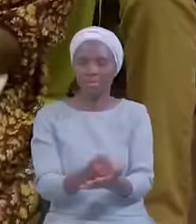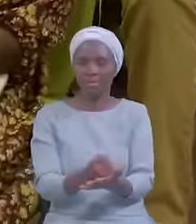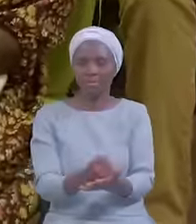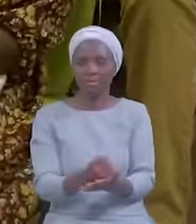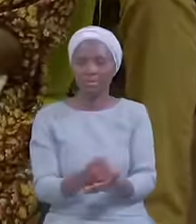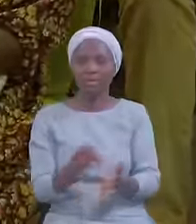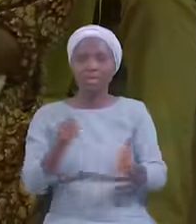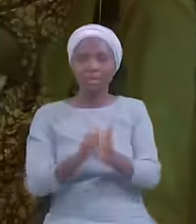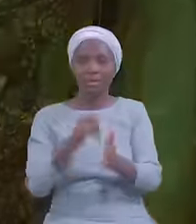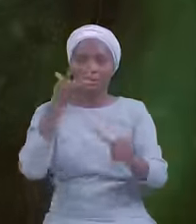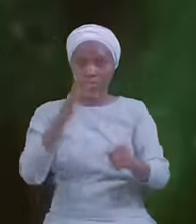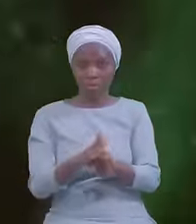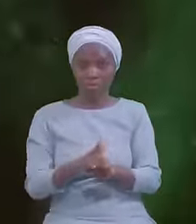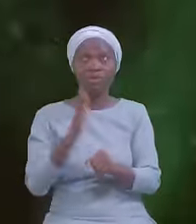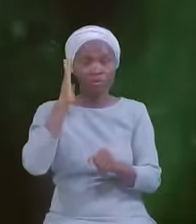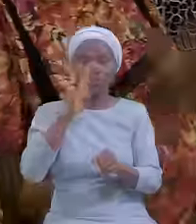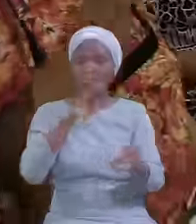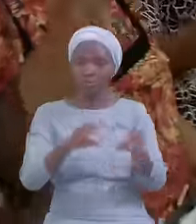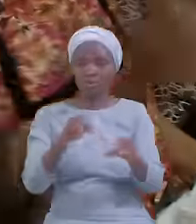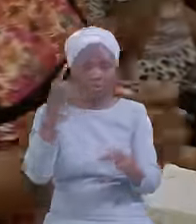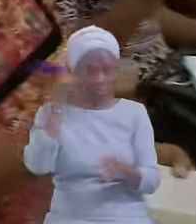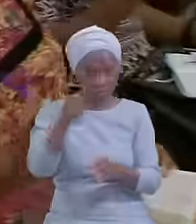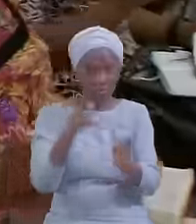That promise will be fulfilled for you.